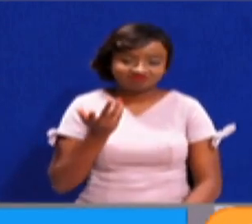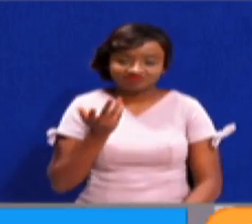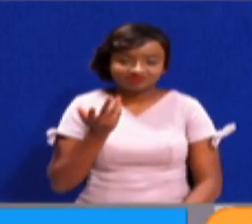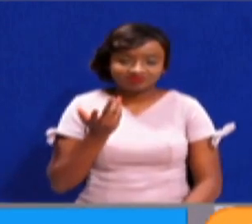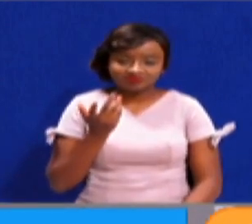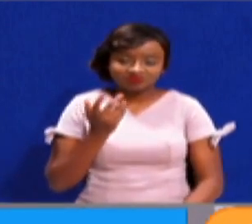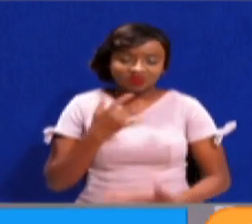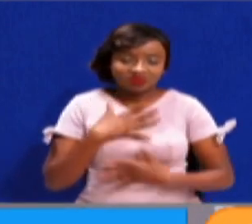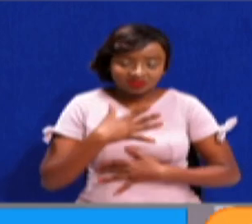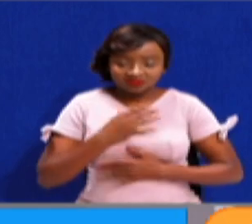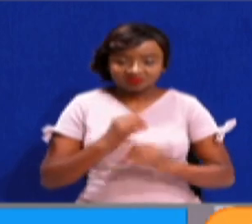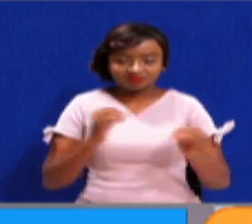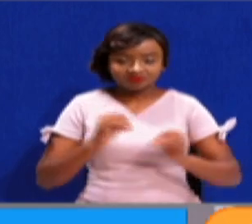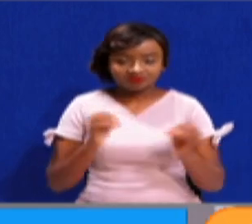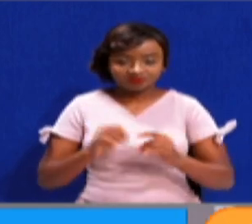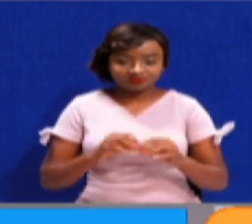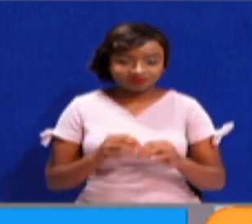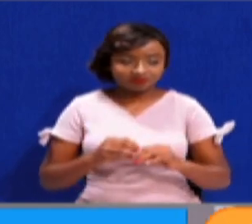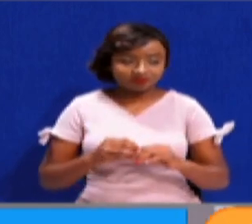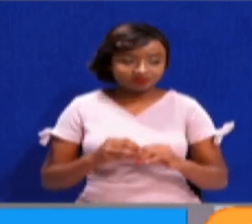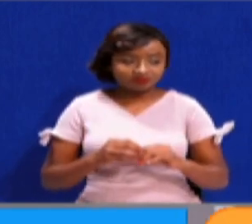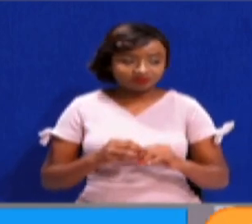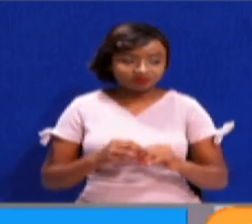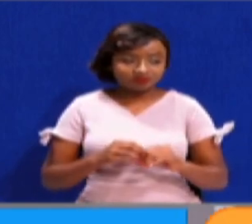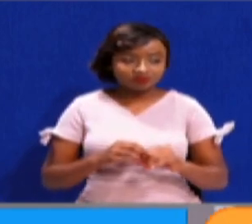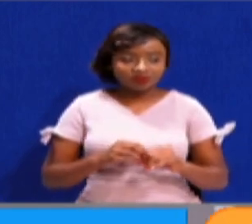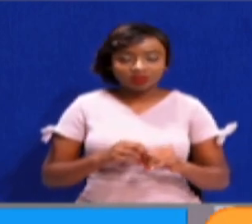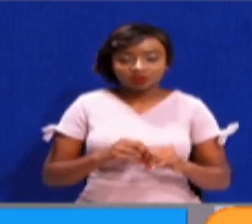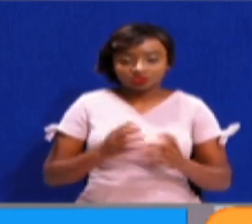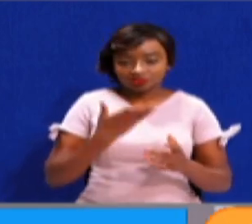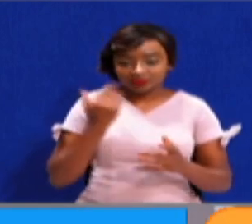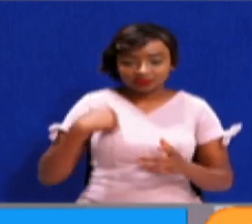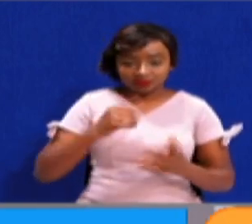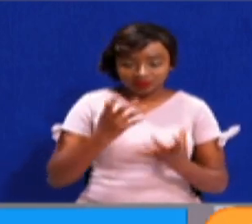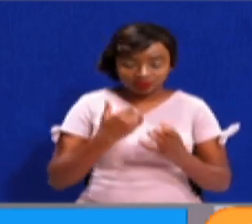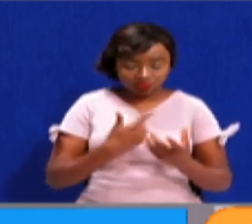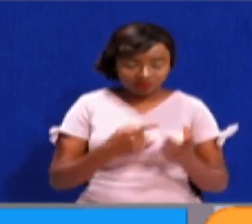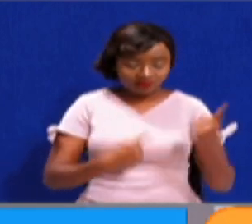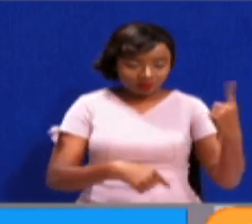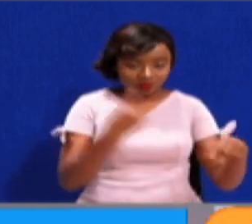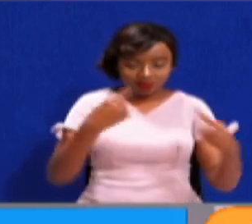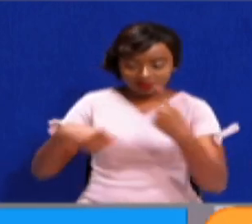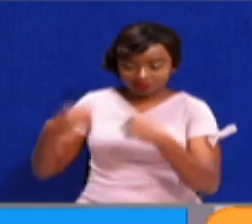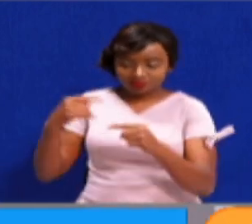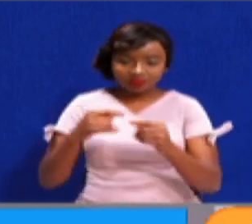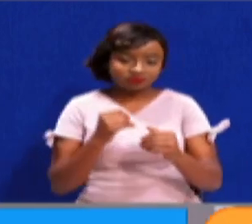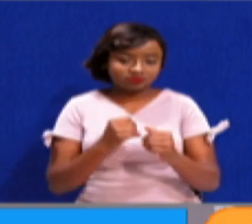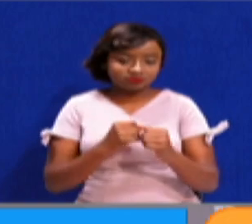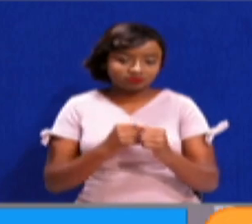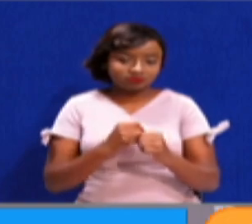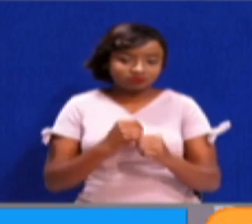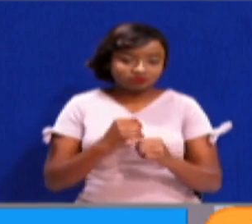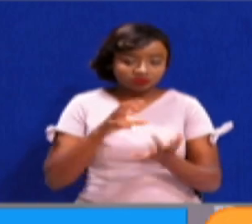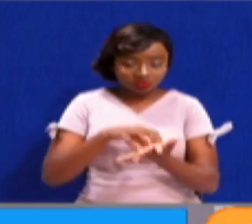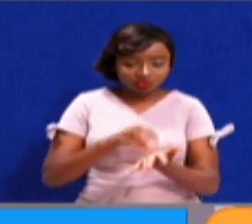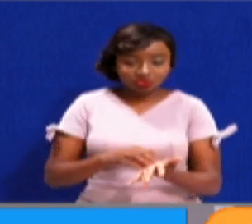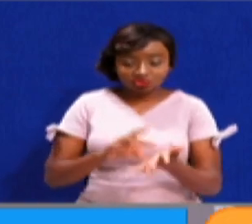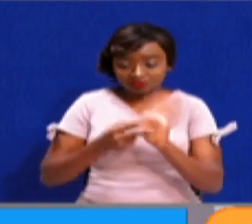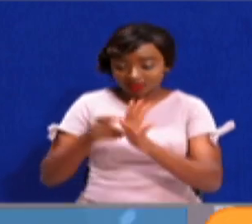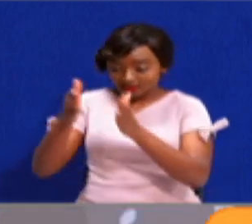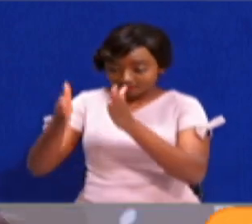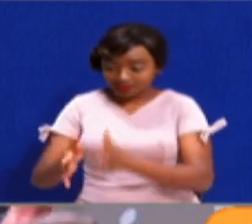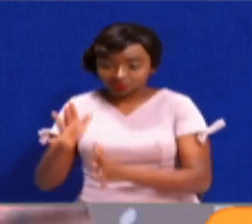yesterday in that interview by Kennedy Mureithi, that let's have a win-win formula. Win-win formula in the sense that those who are